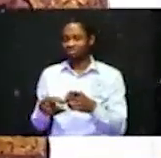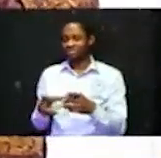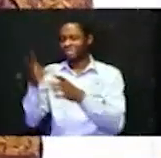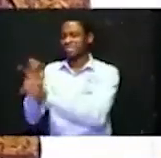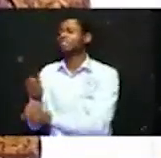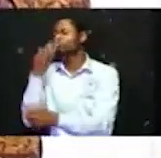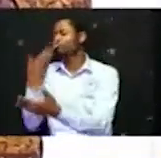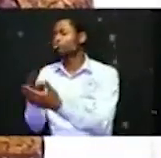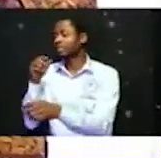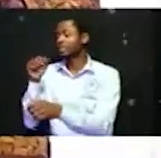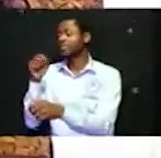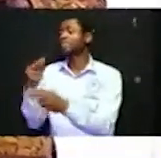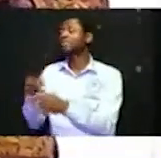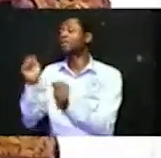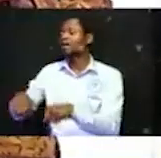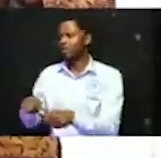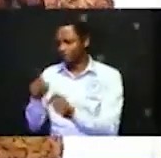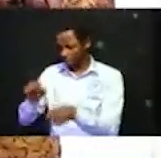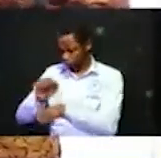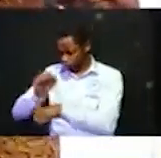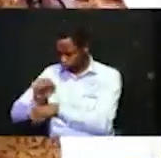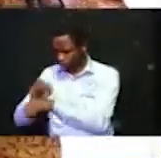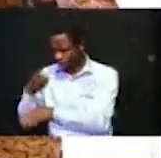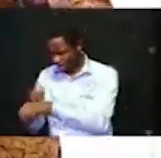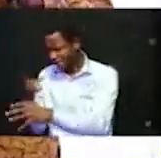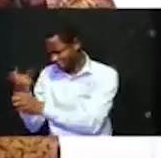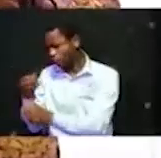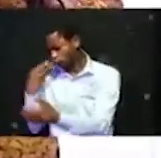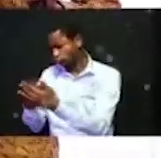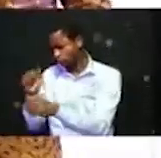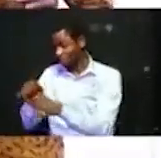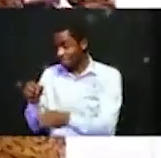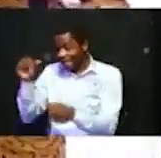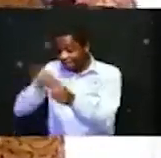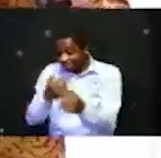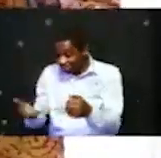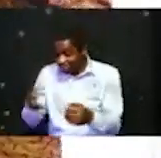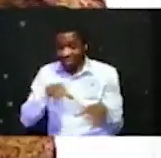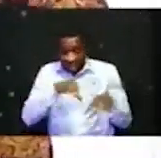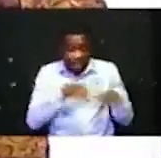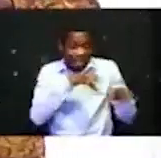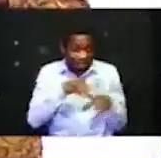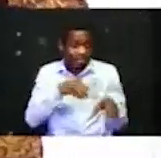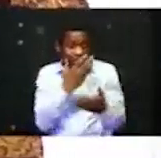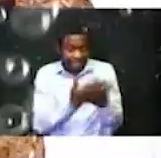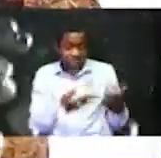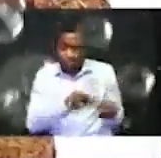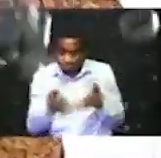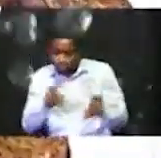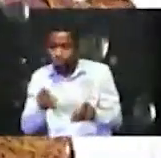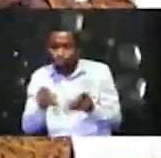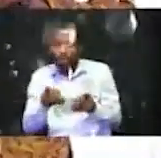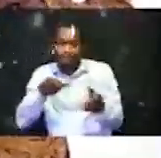that will yield that kind of great name for you. Don't mean nya din papa keke ese otimi dua biribi na no din kase no abre ho.